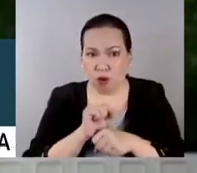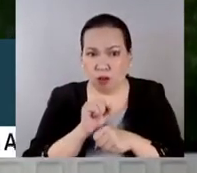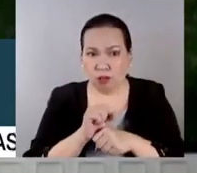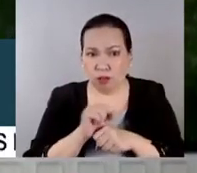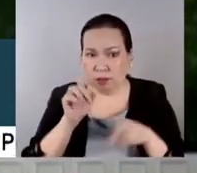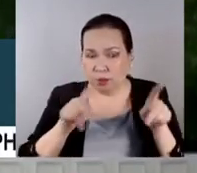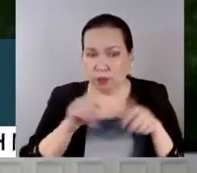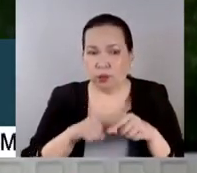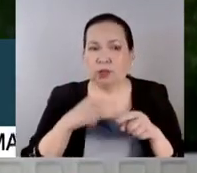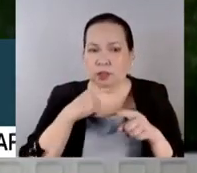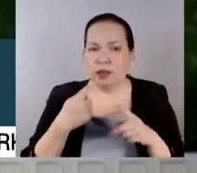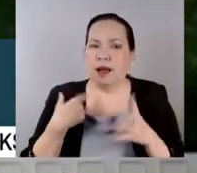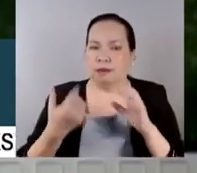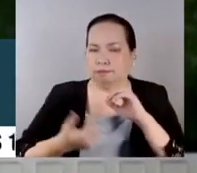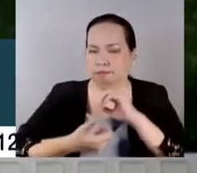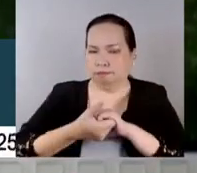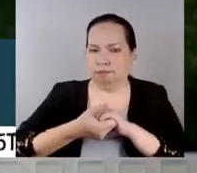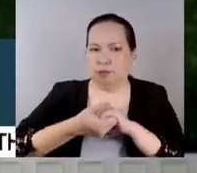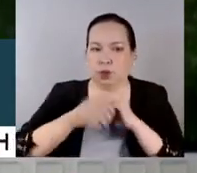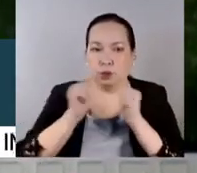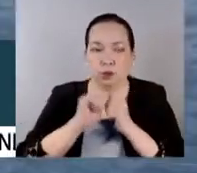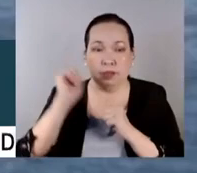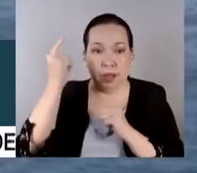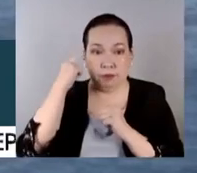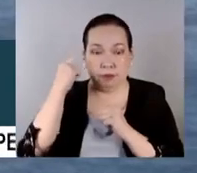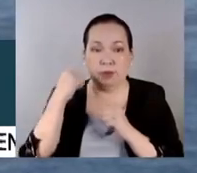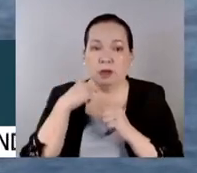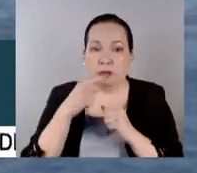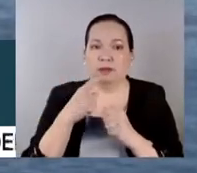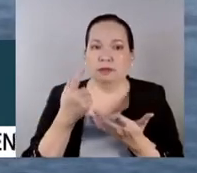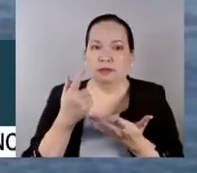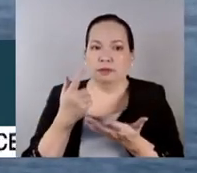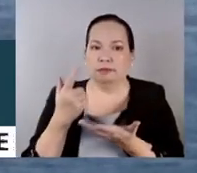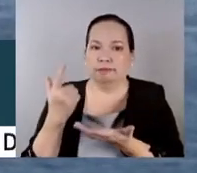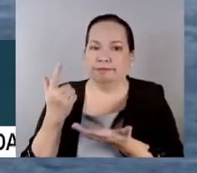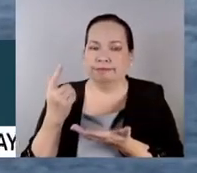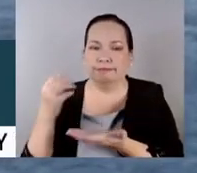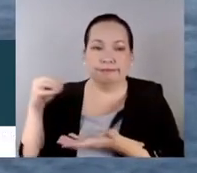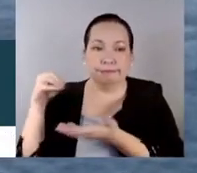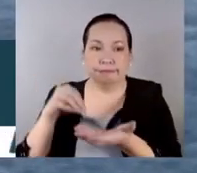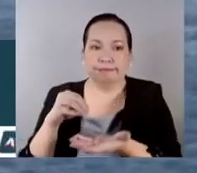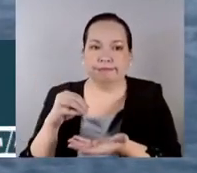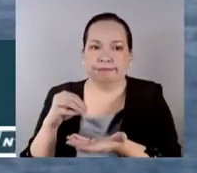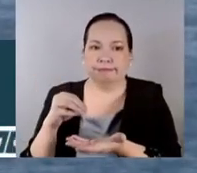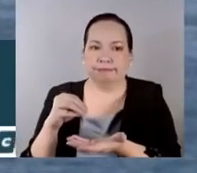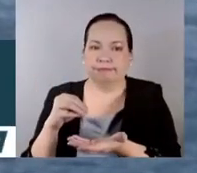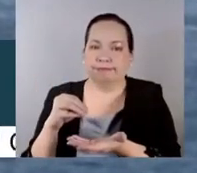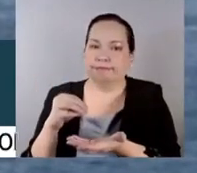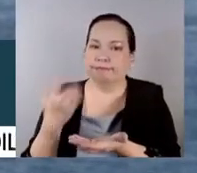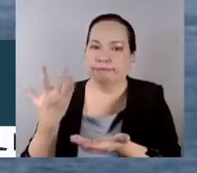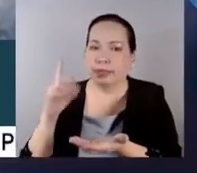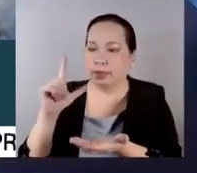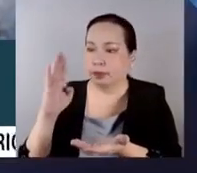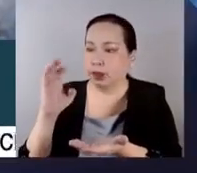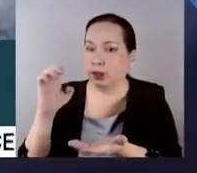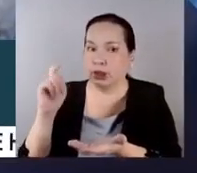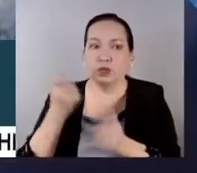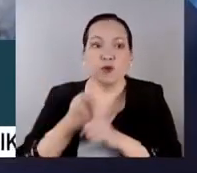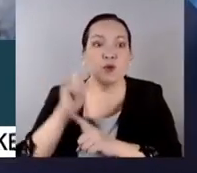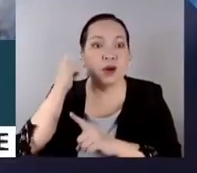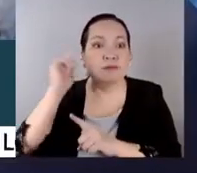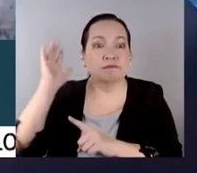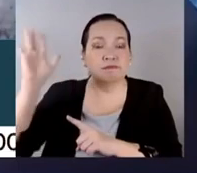LBCT's electric tractor money came from the federal government's 2022 Port Infrastructure Developments Program that